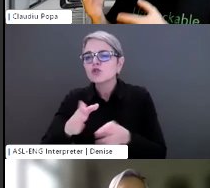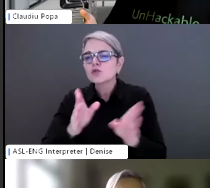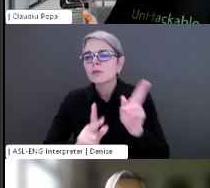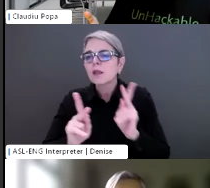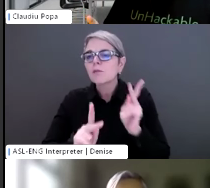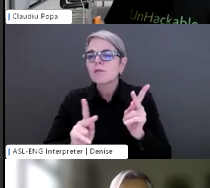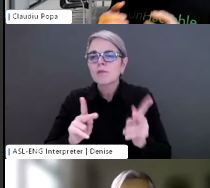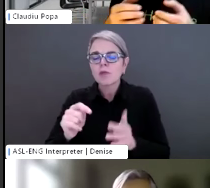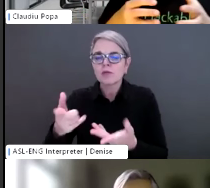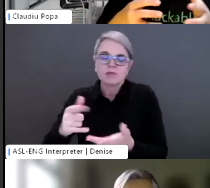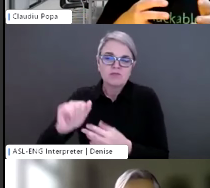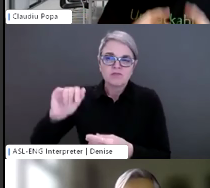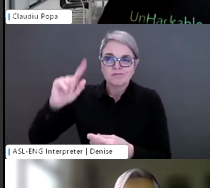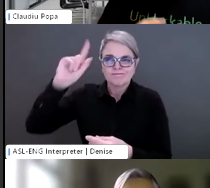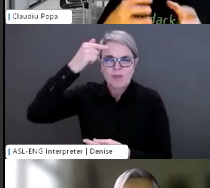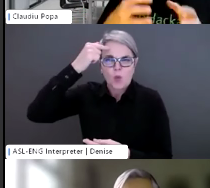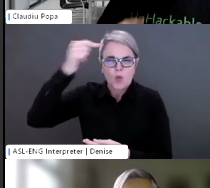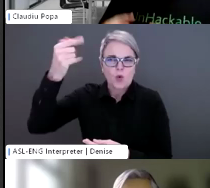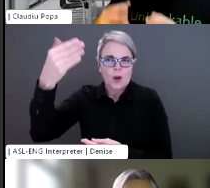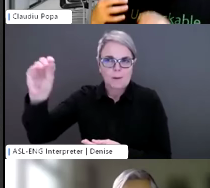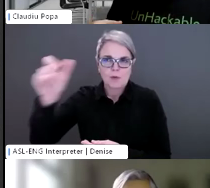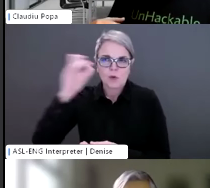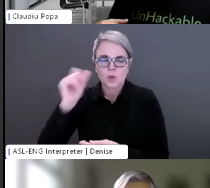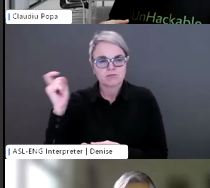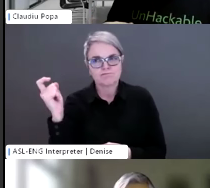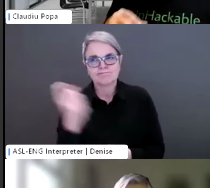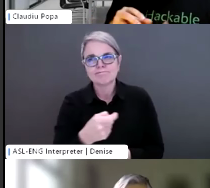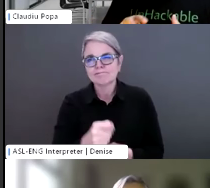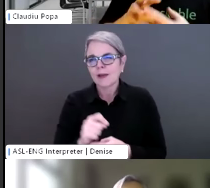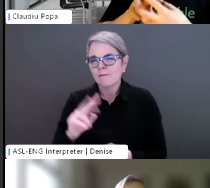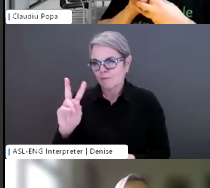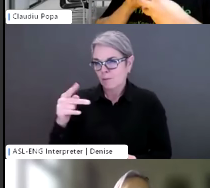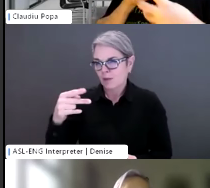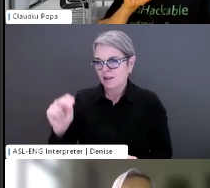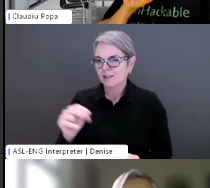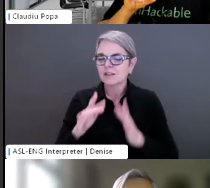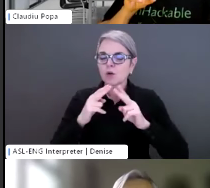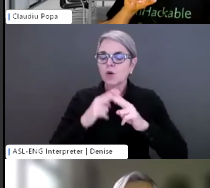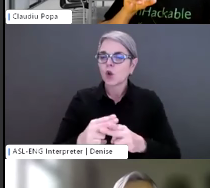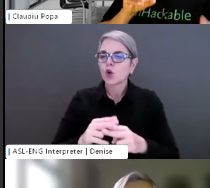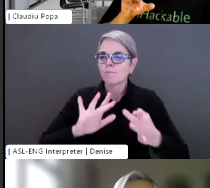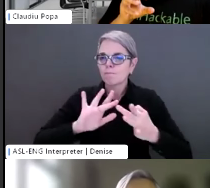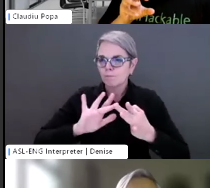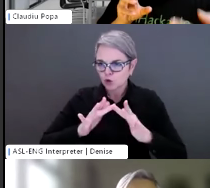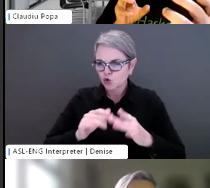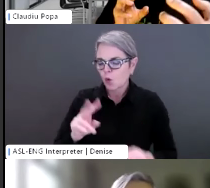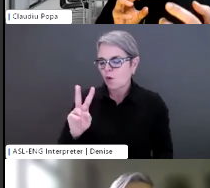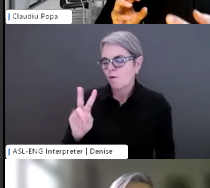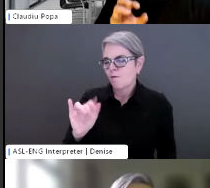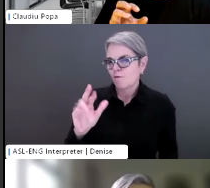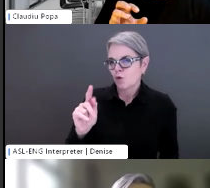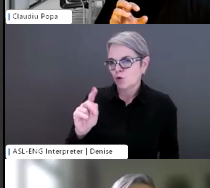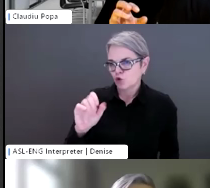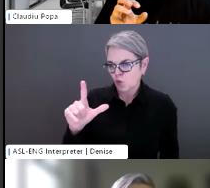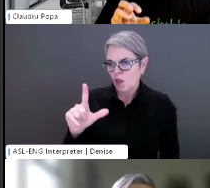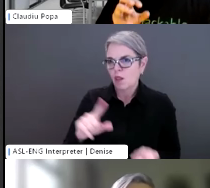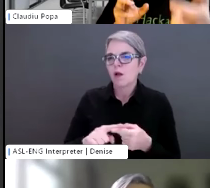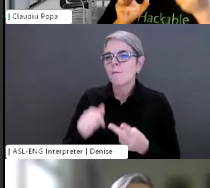to use, that is a virtual private network, which creates a direct connection into your